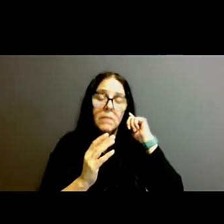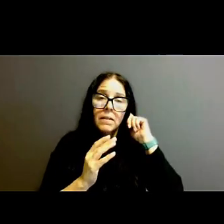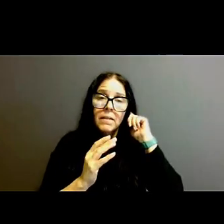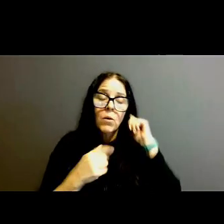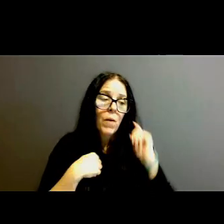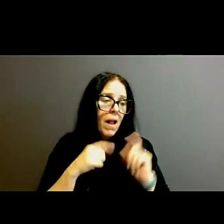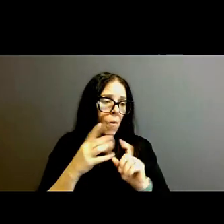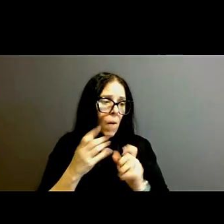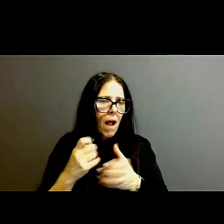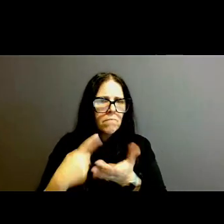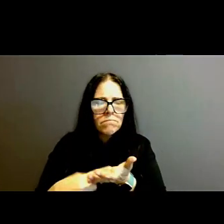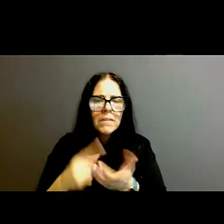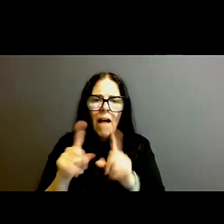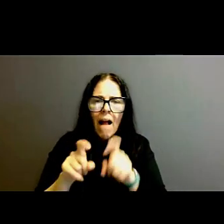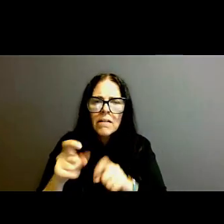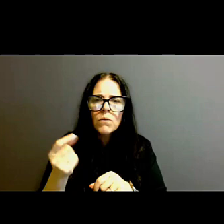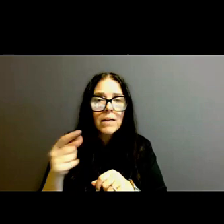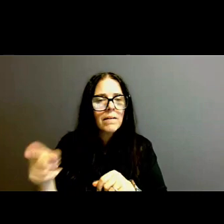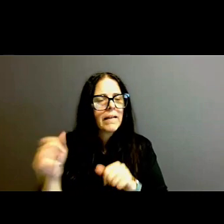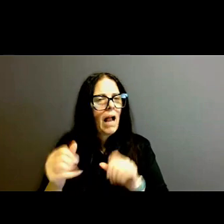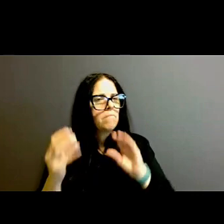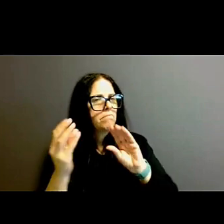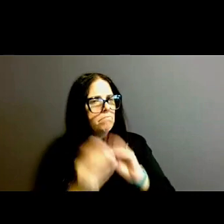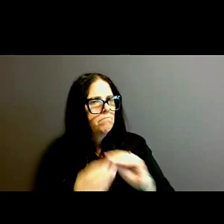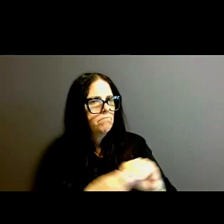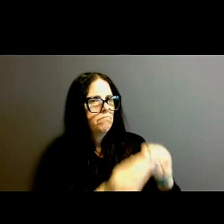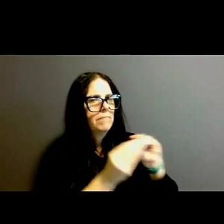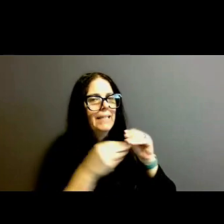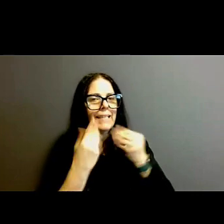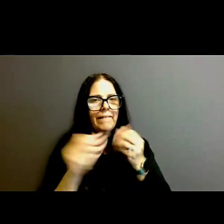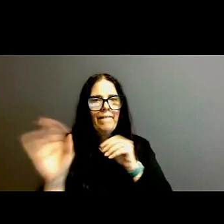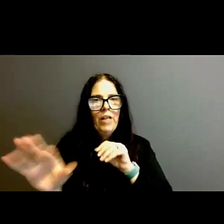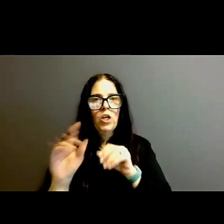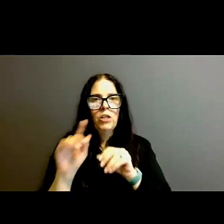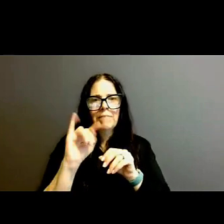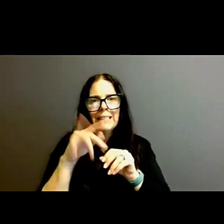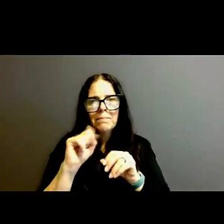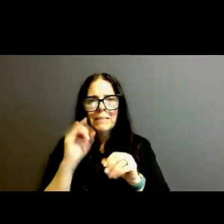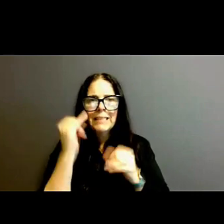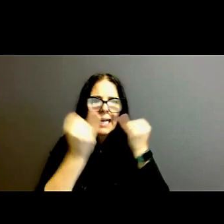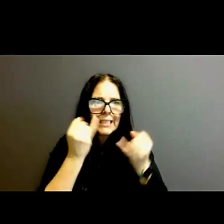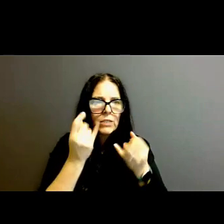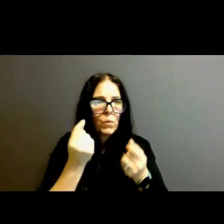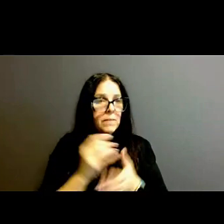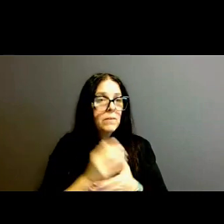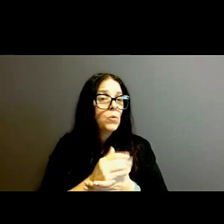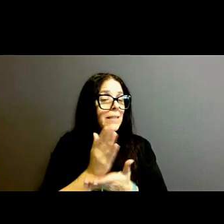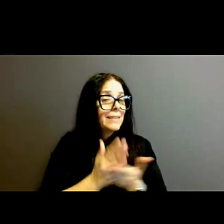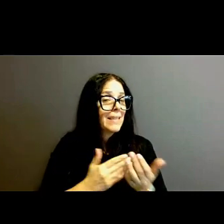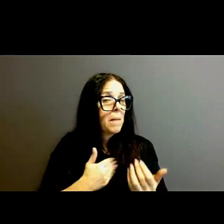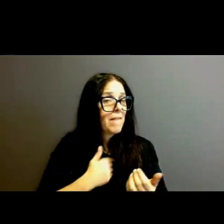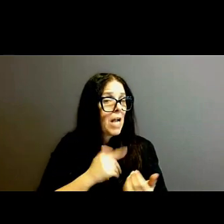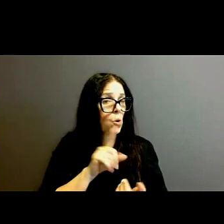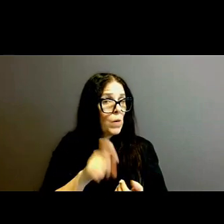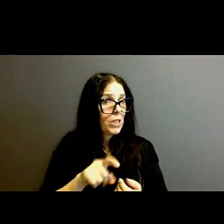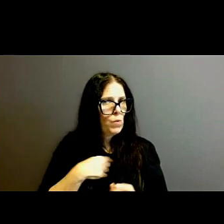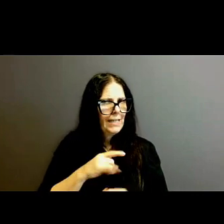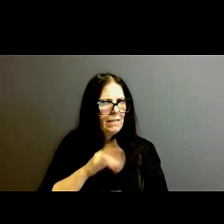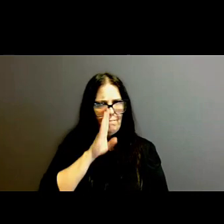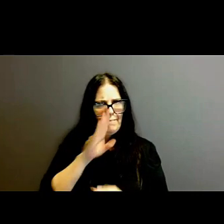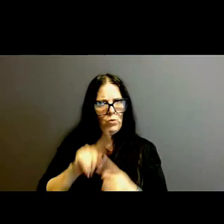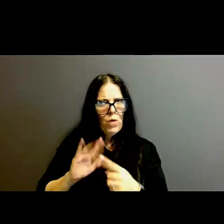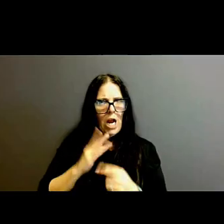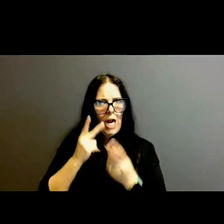in and talk about what they want to talk about and give you tips and ideas. So some of the questions we are asking our guests is just to